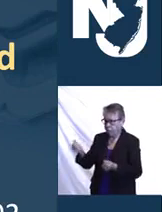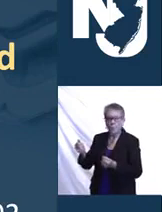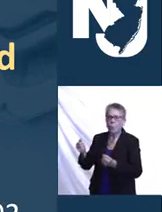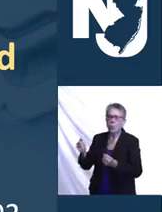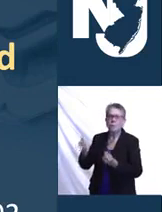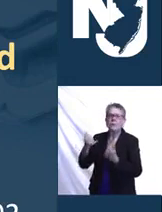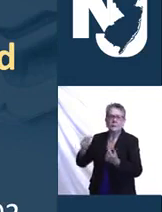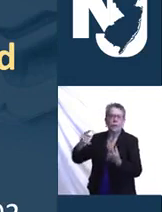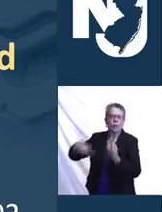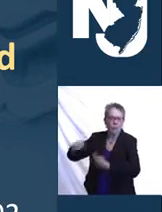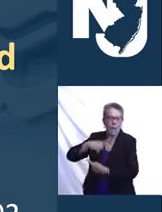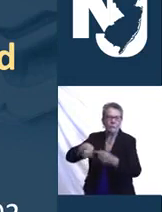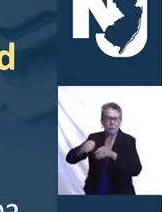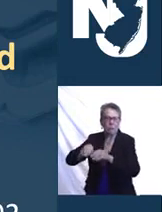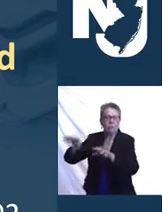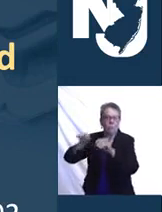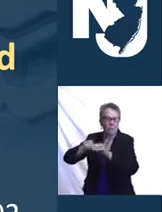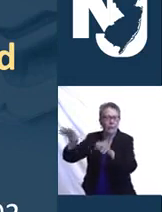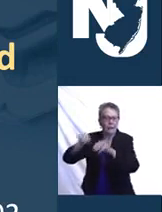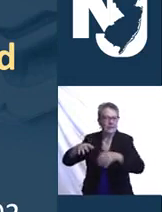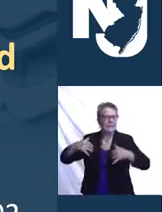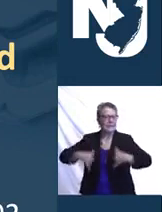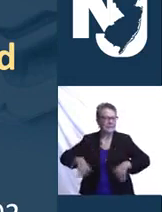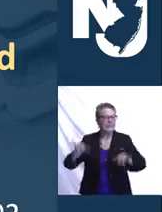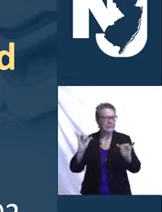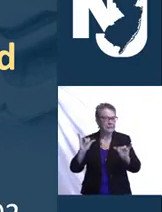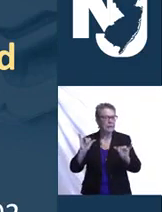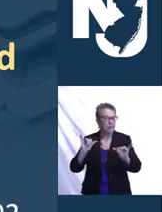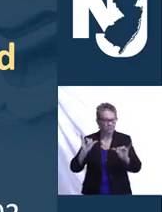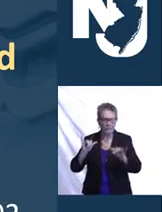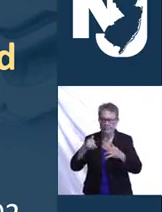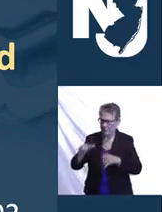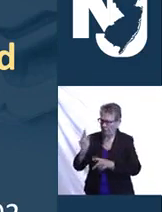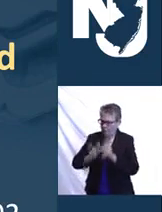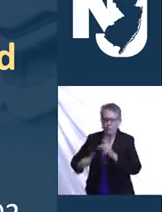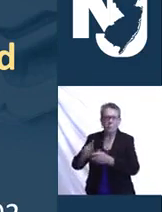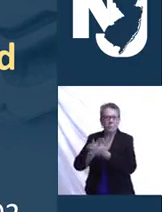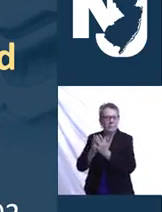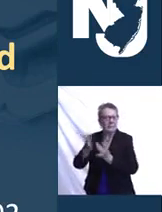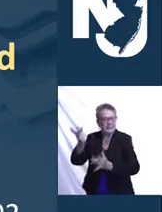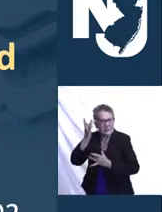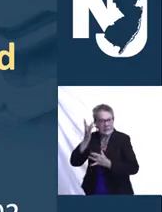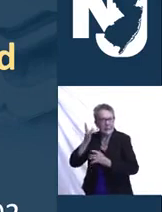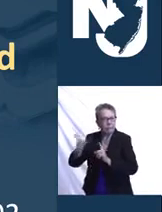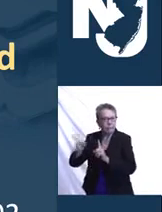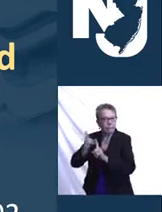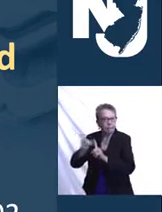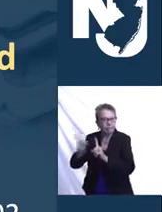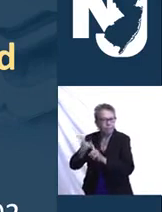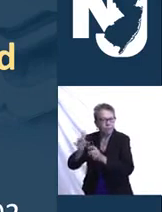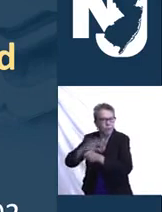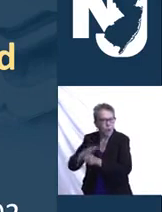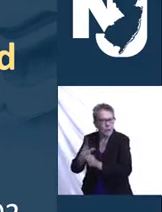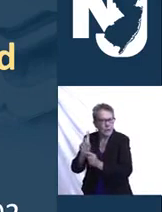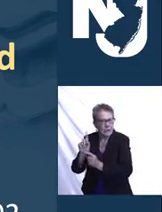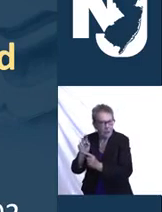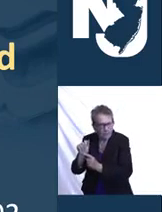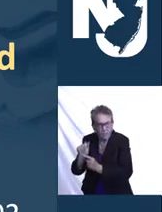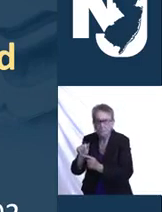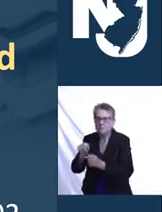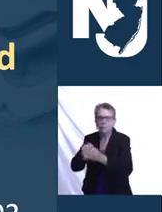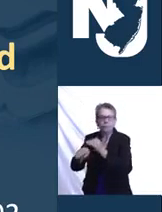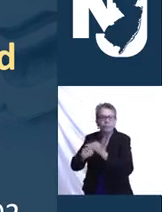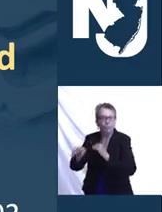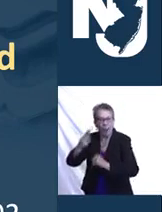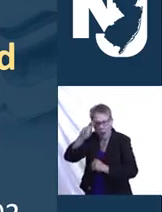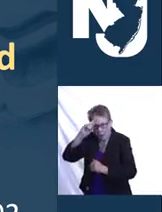cases a day, and our hospitalizations are up sharply over the past several weeks. As Judy and Tina would want me to remind everyone,